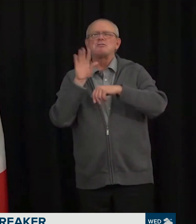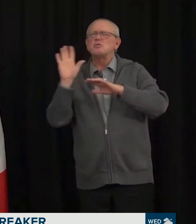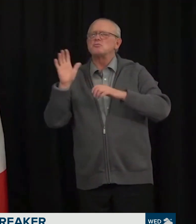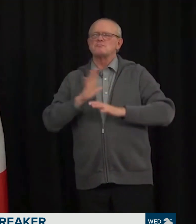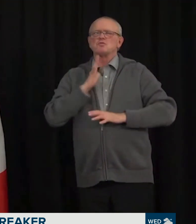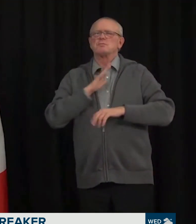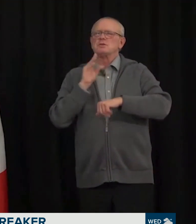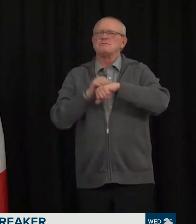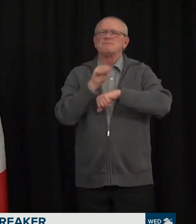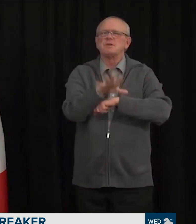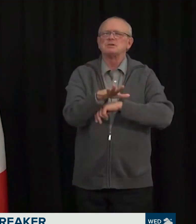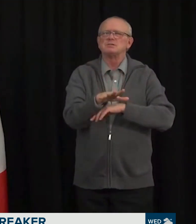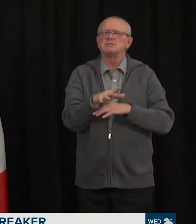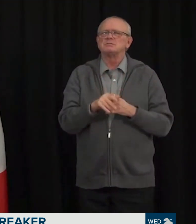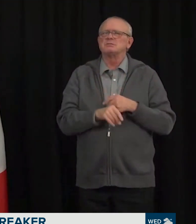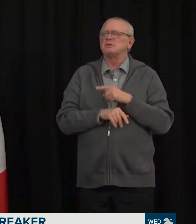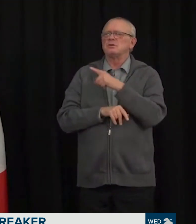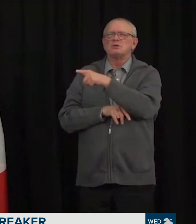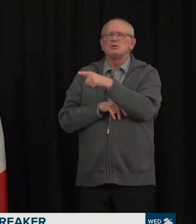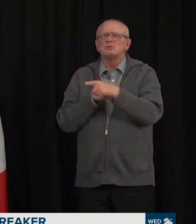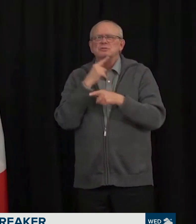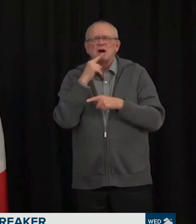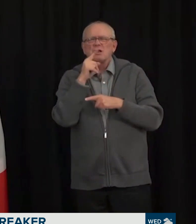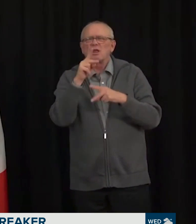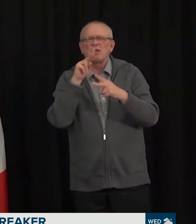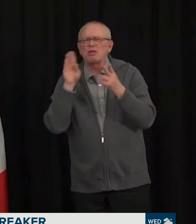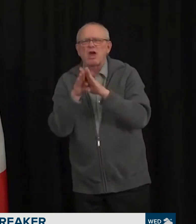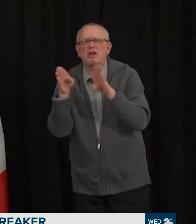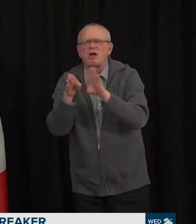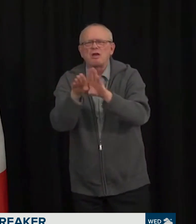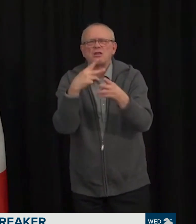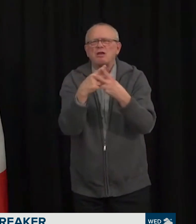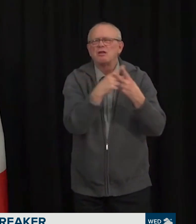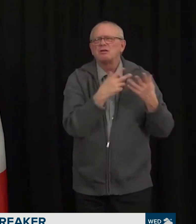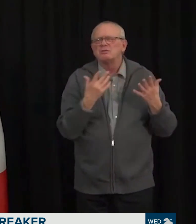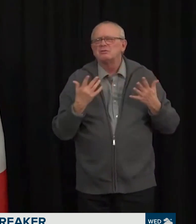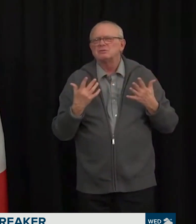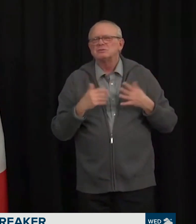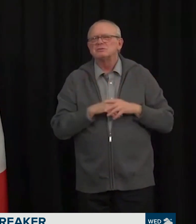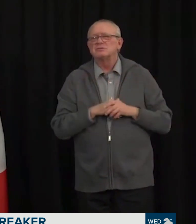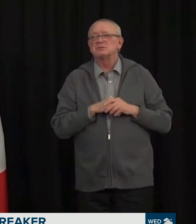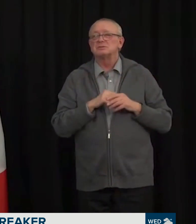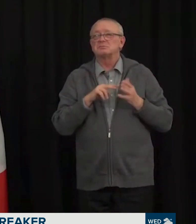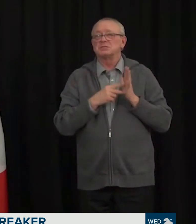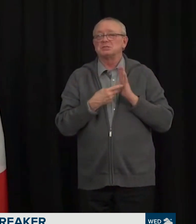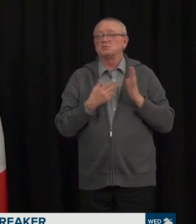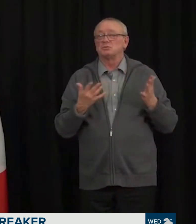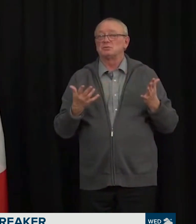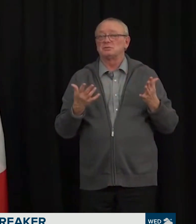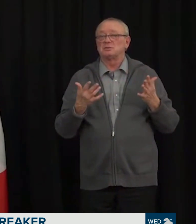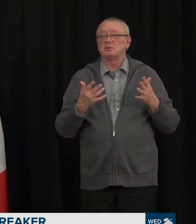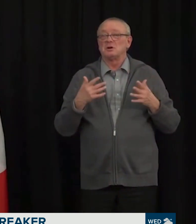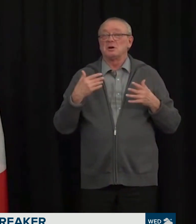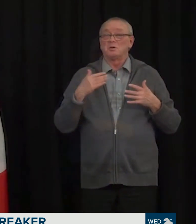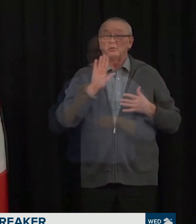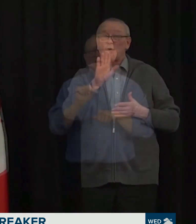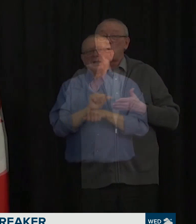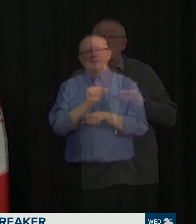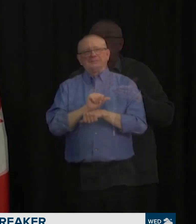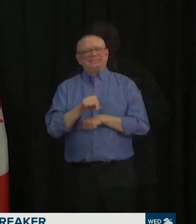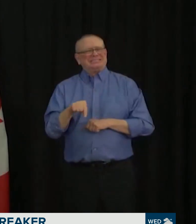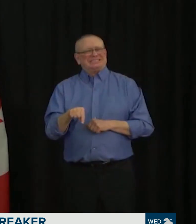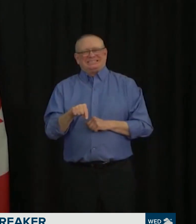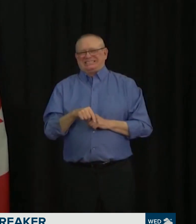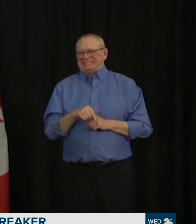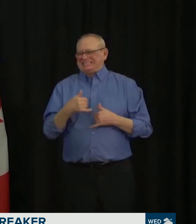what you describe as a lockdown, first of all, constitutes a massive invasion of the exercise of people's fundamental rights.